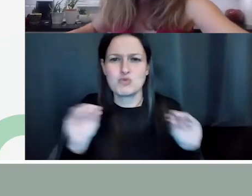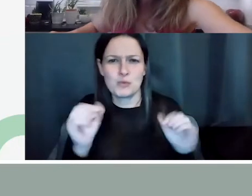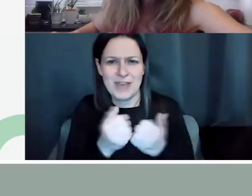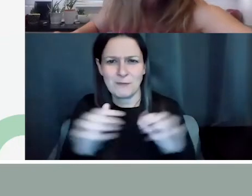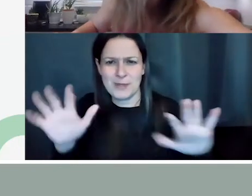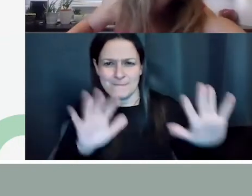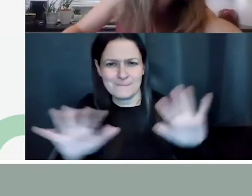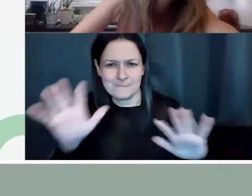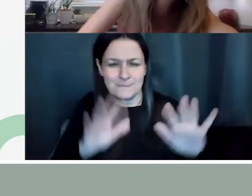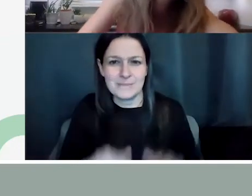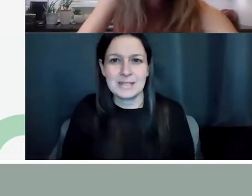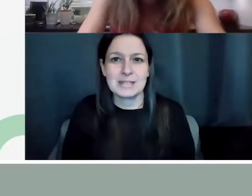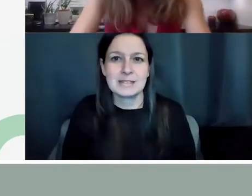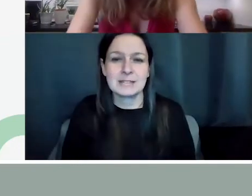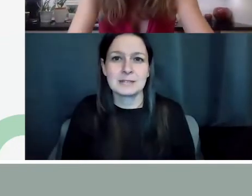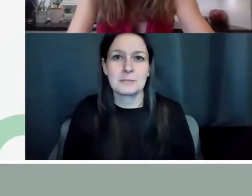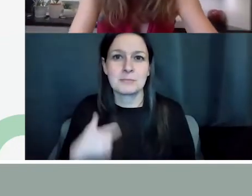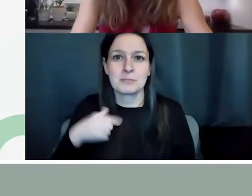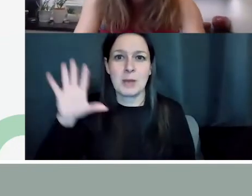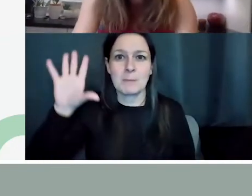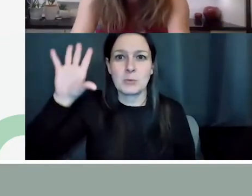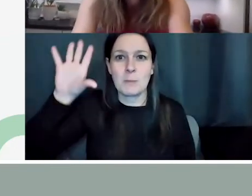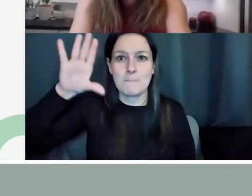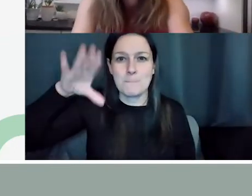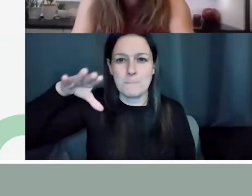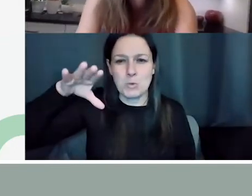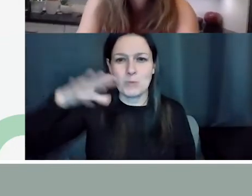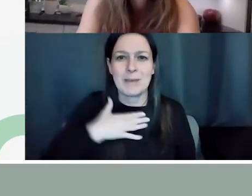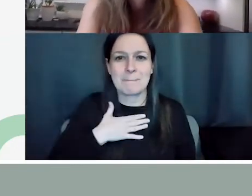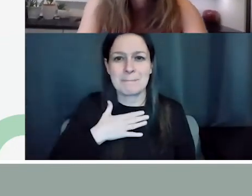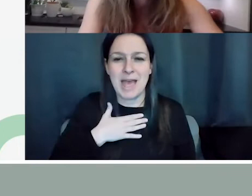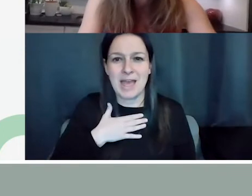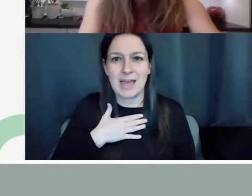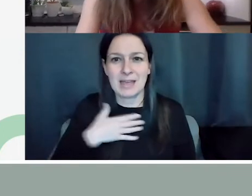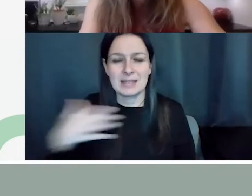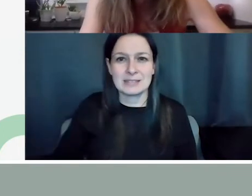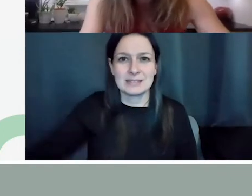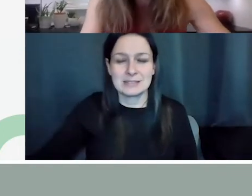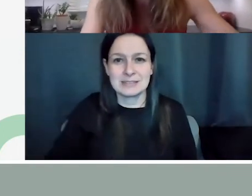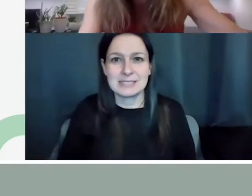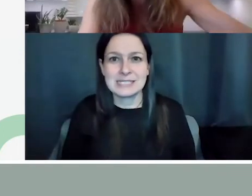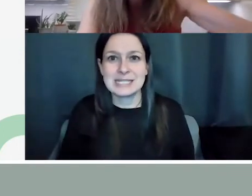and I am just going to move my